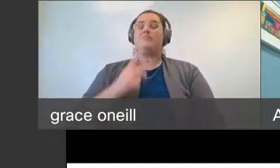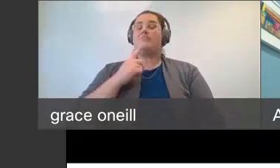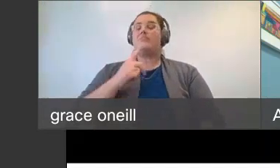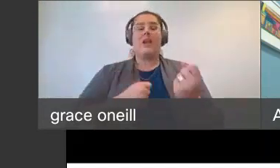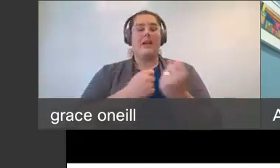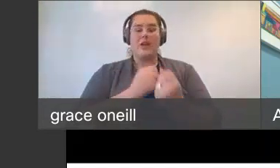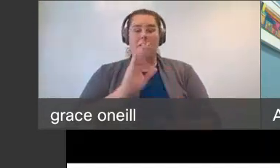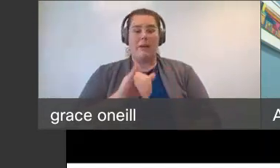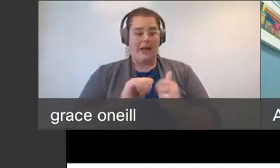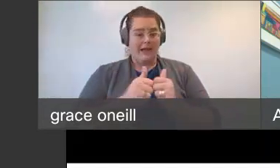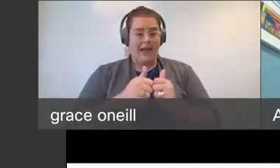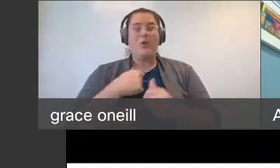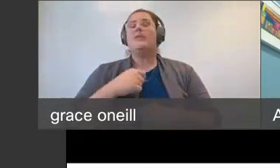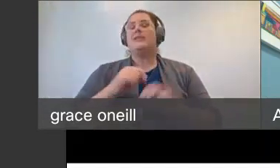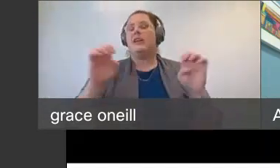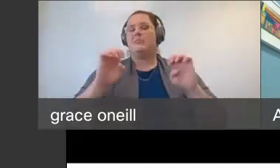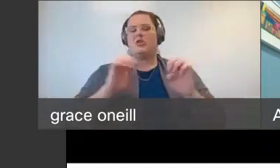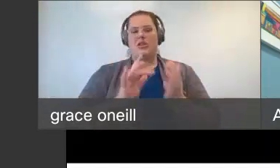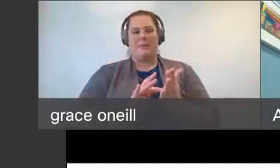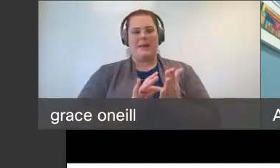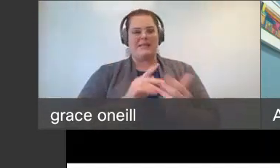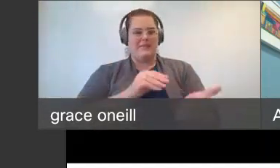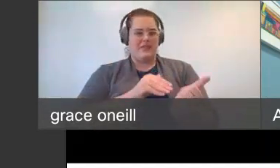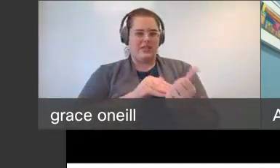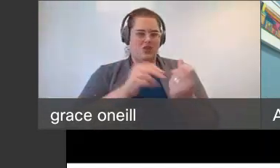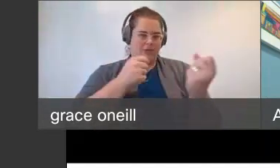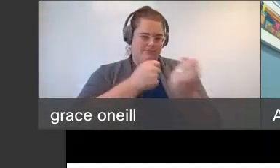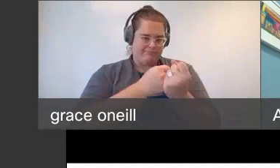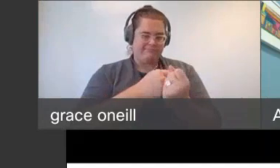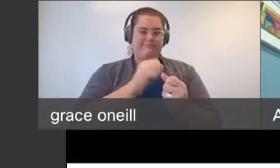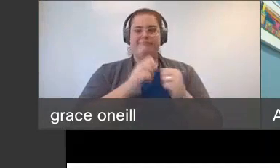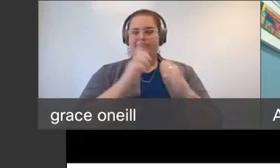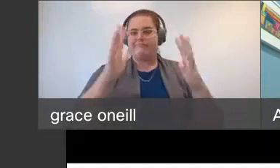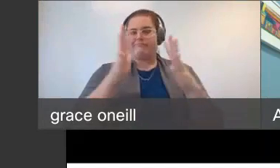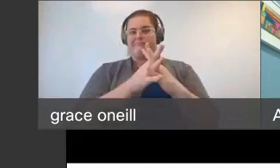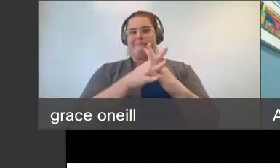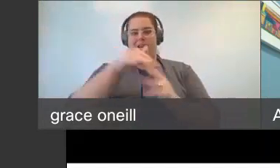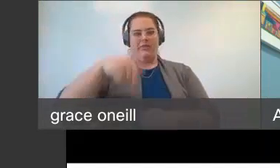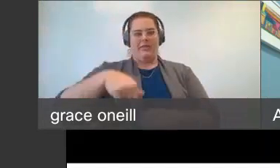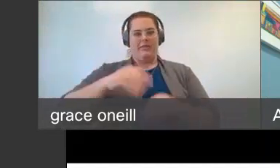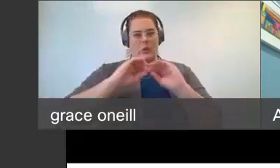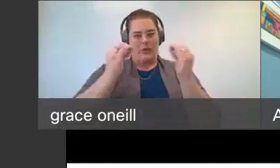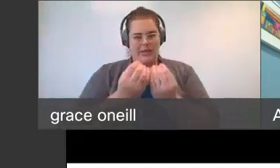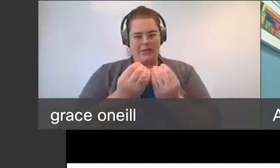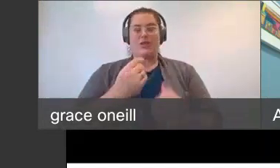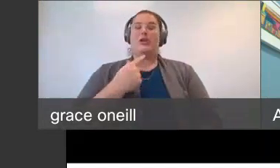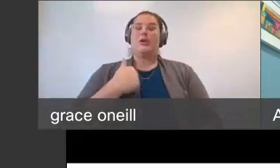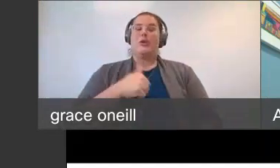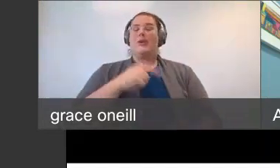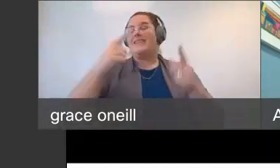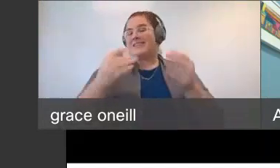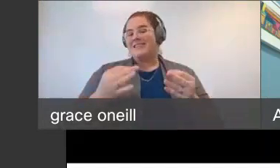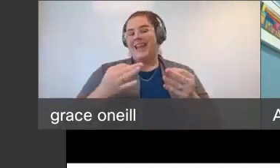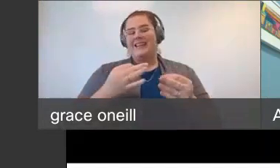am an ER doctor. I've been practicing for many years, and really this was born out of our own experience in the ER, thinking that there's a better way to